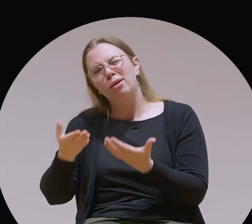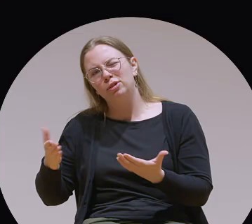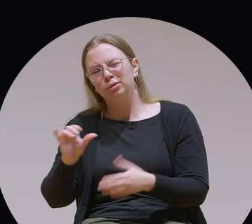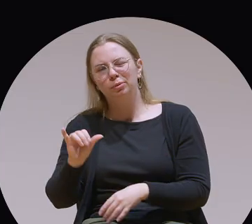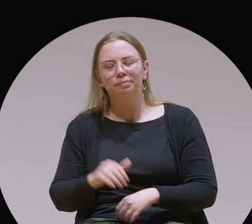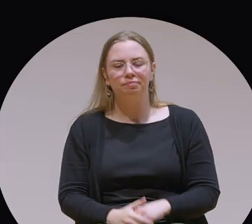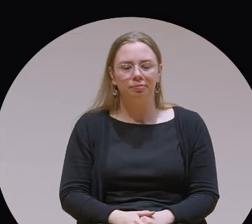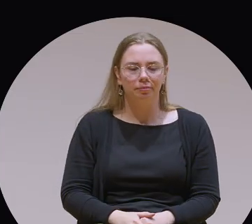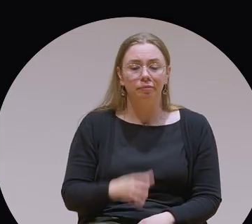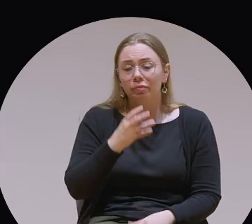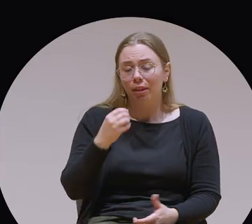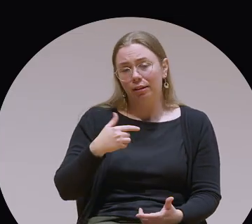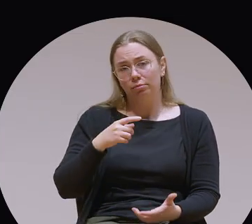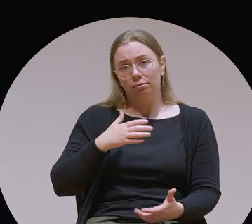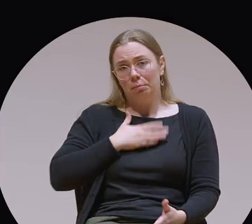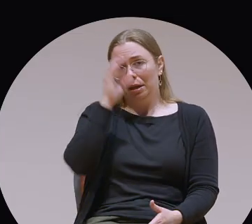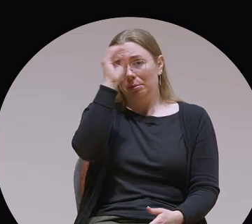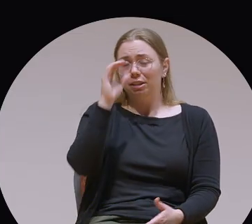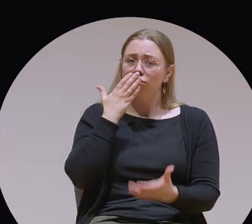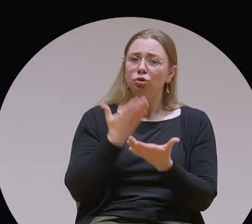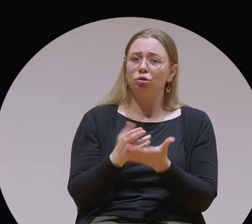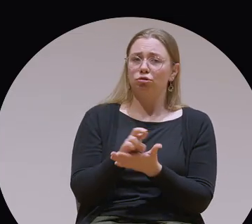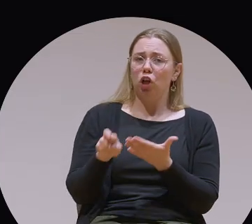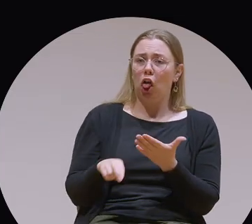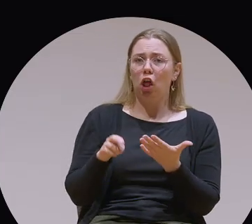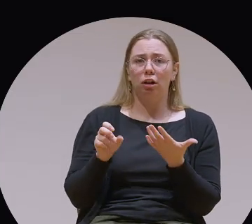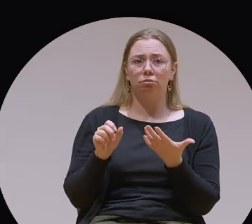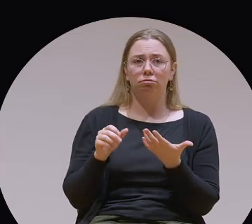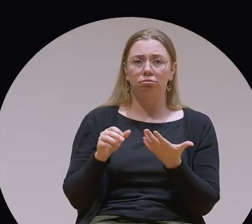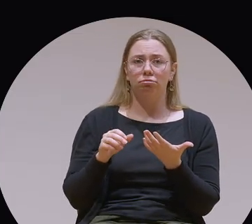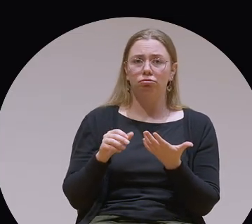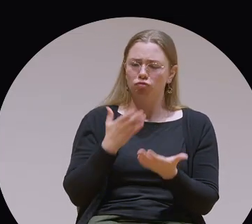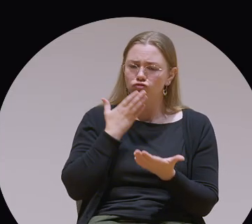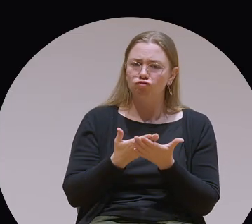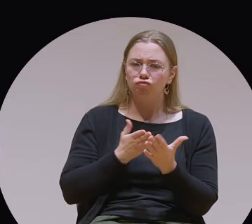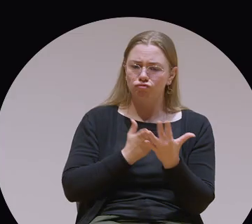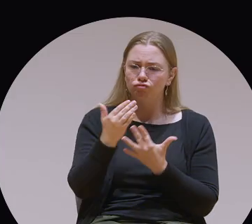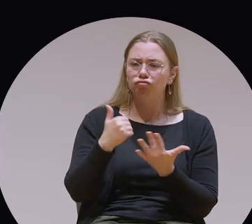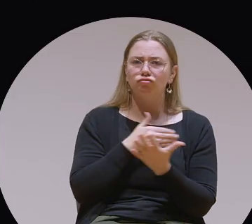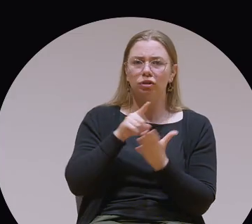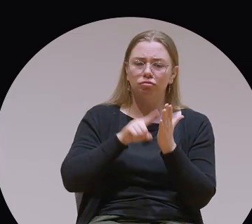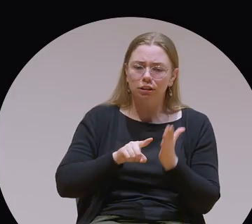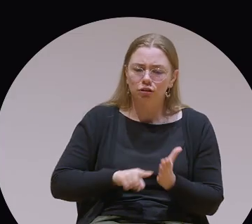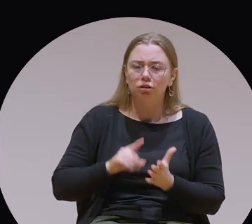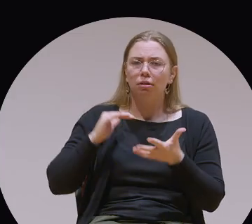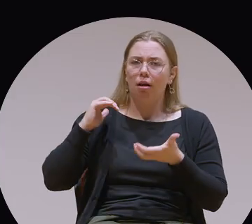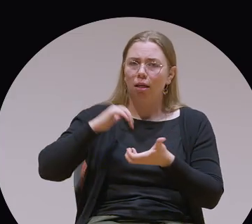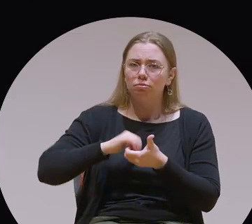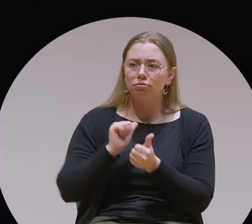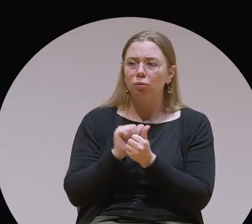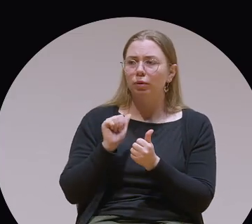me, are good results. That's a result of solid research, which led to a collaborative research project with